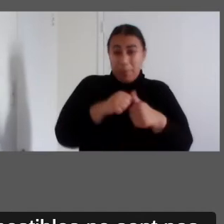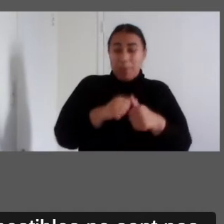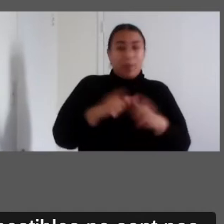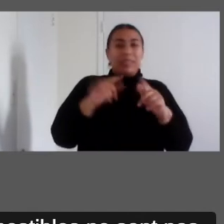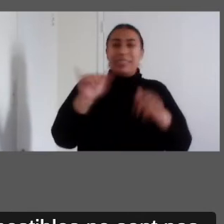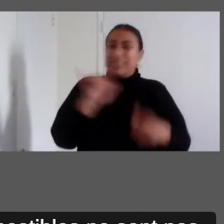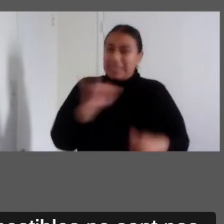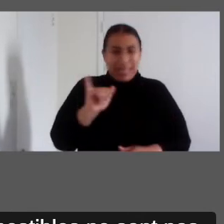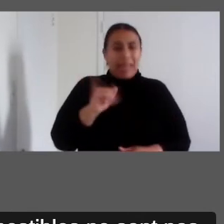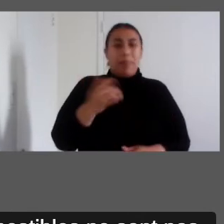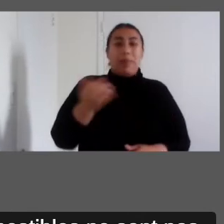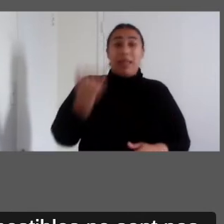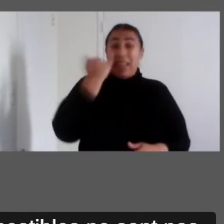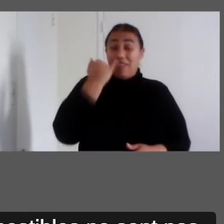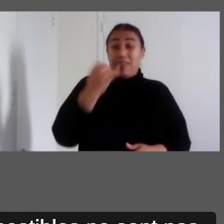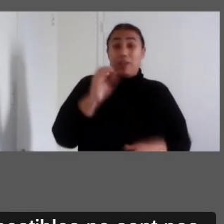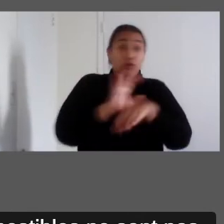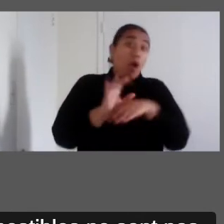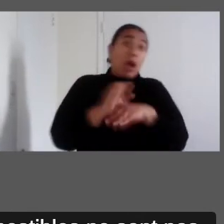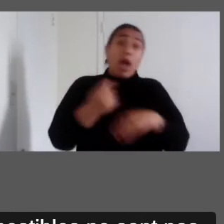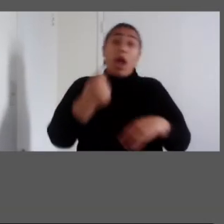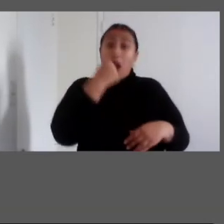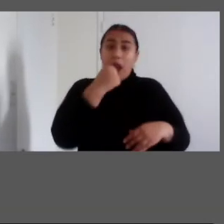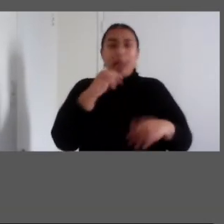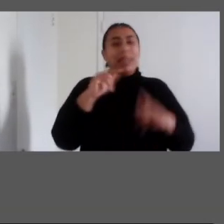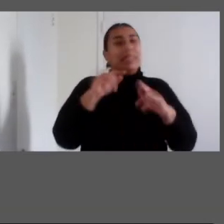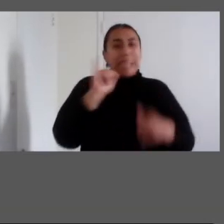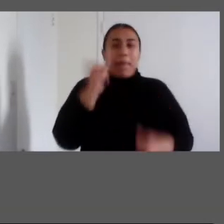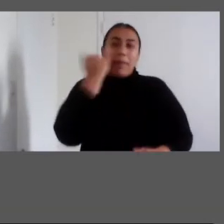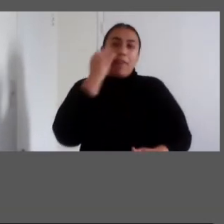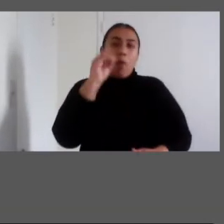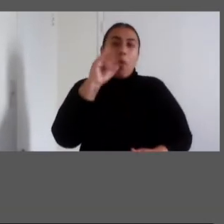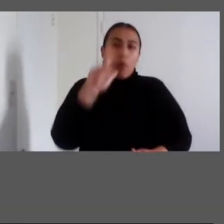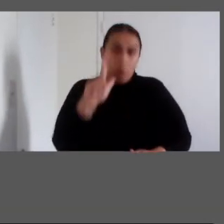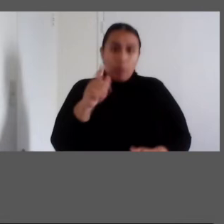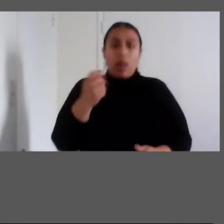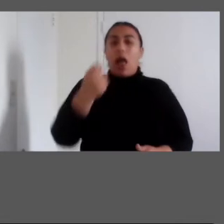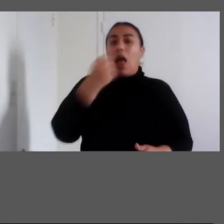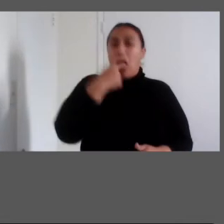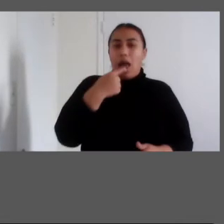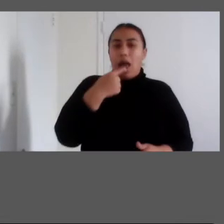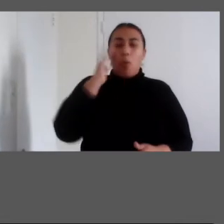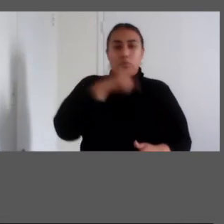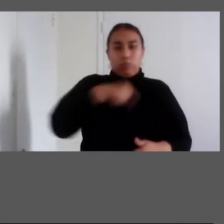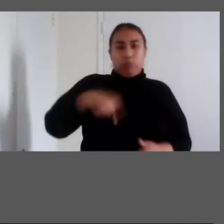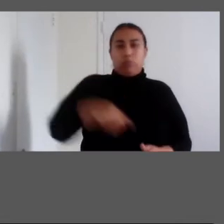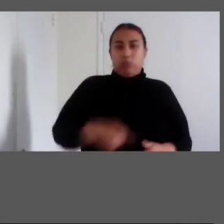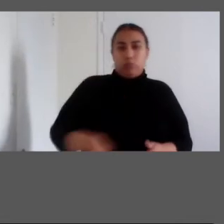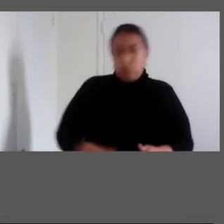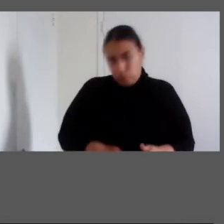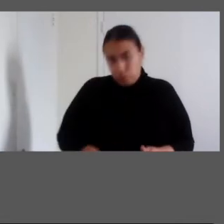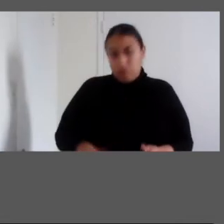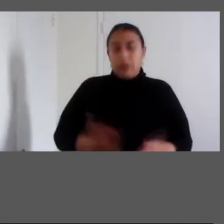them. They could be chocolates, they could be brownies or whatever else is out there. It is important to note that they all